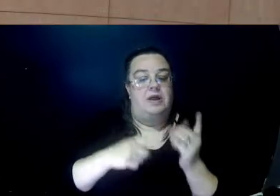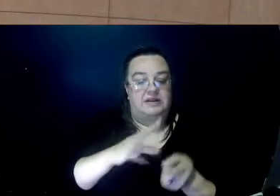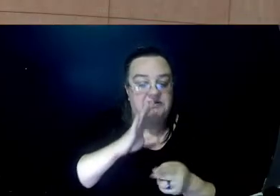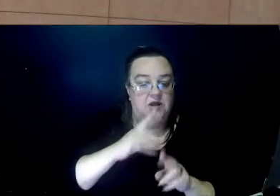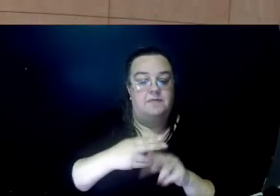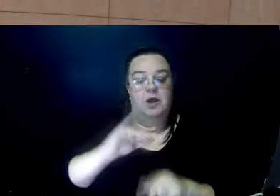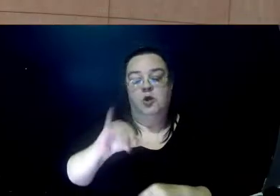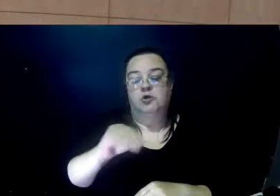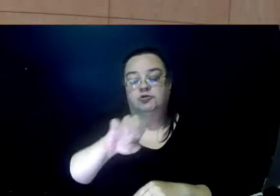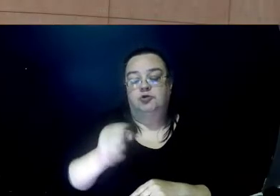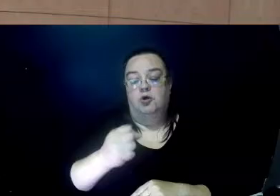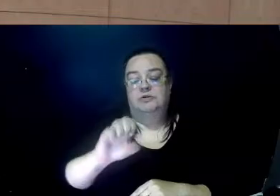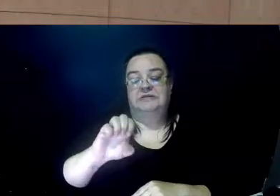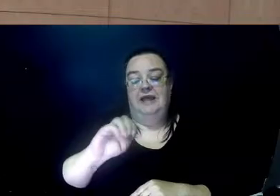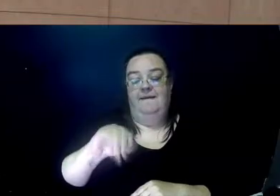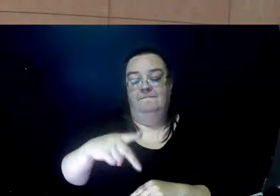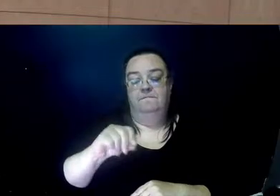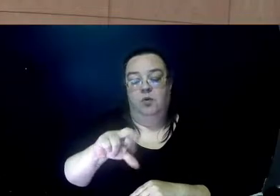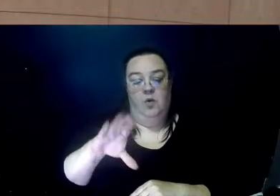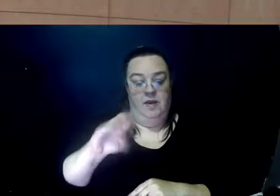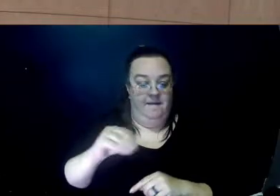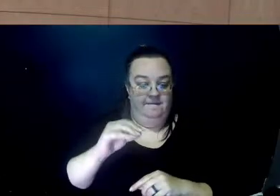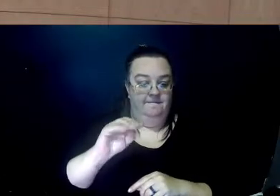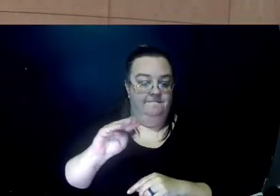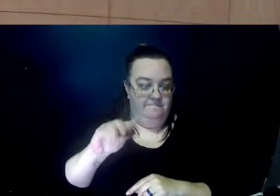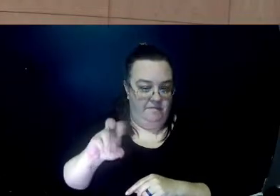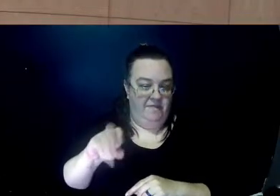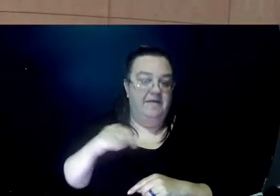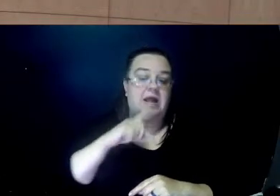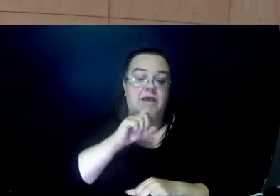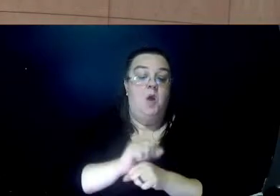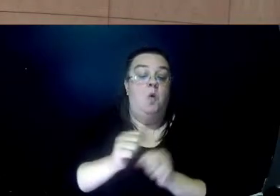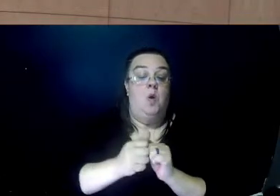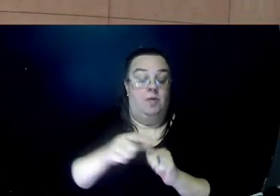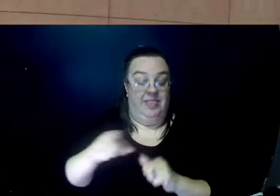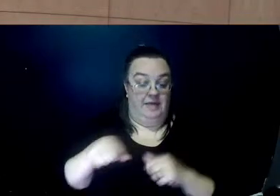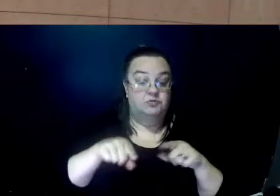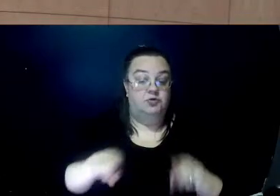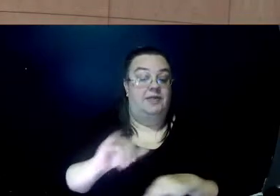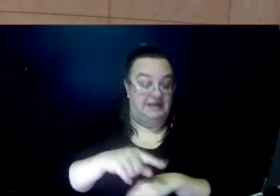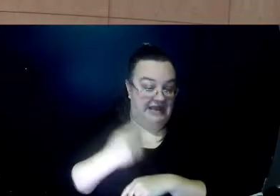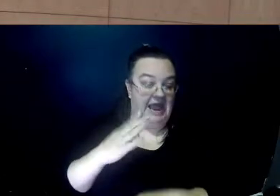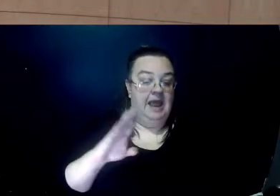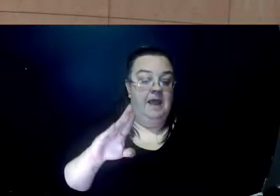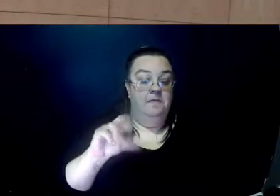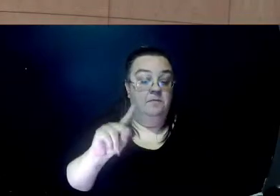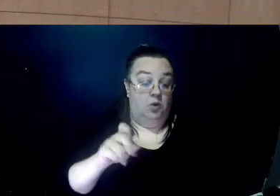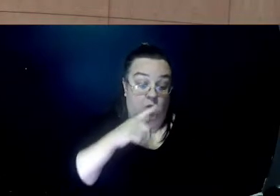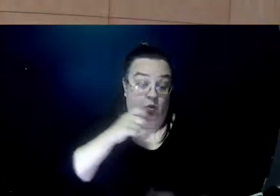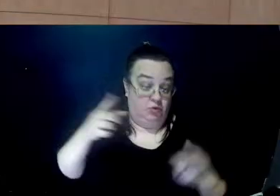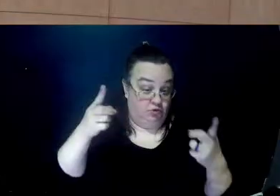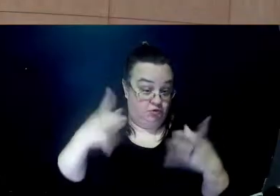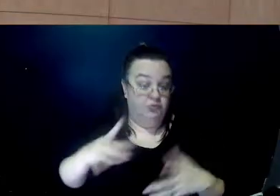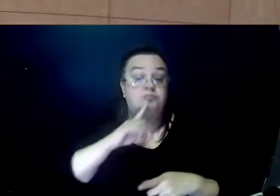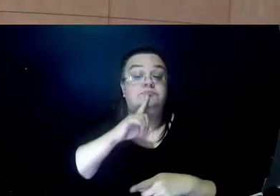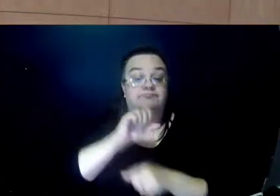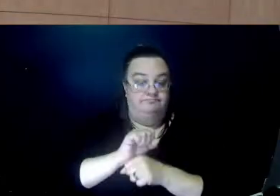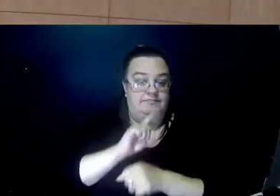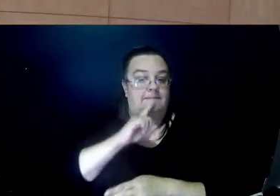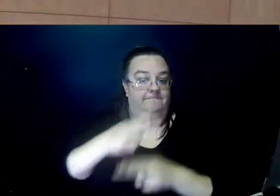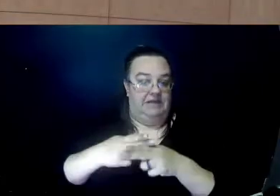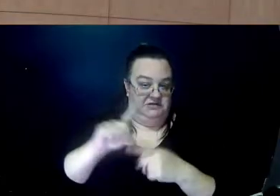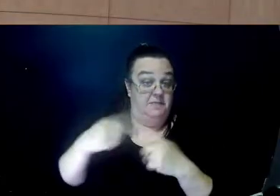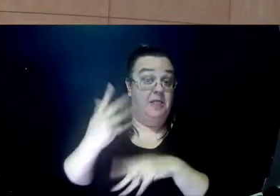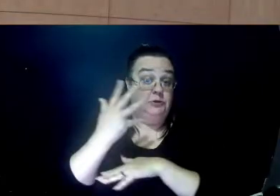Emporium movement, I actually worked with them during the day, and Brooke, who's the director, actually mentioned about the trees as